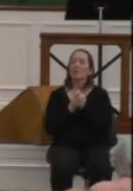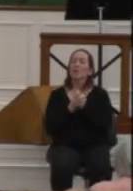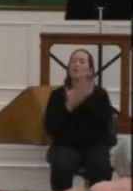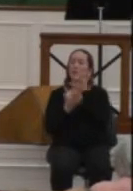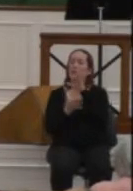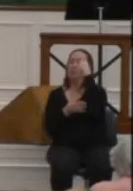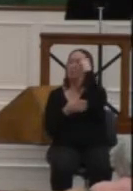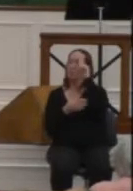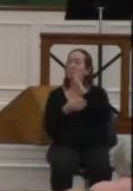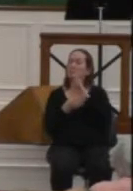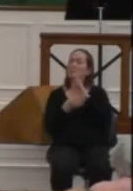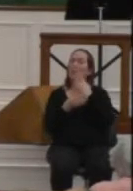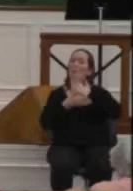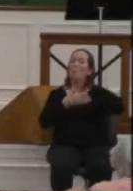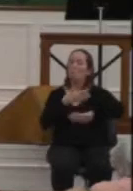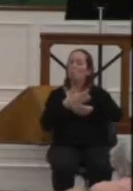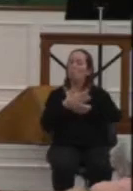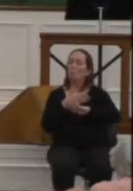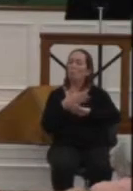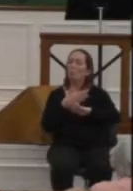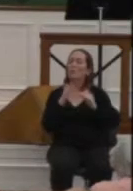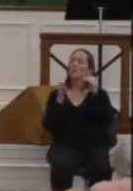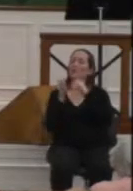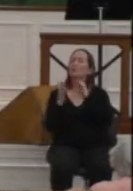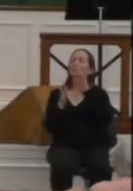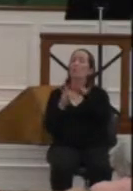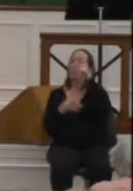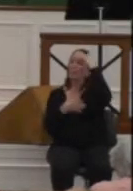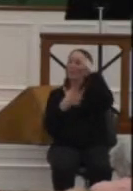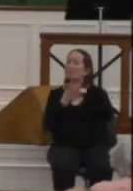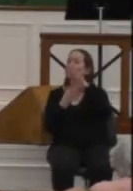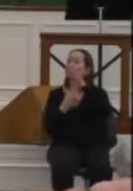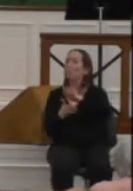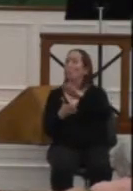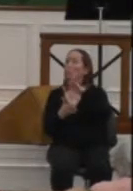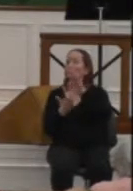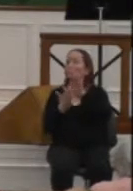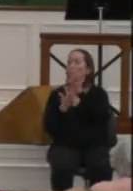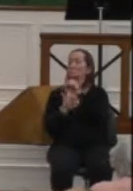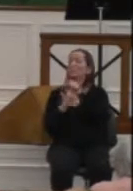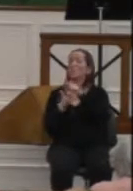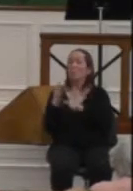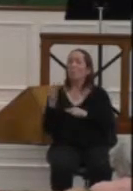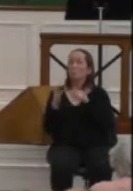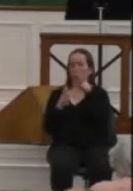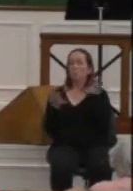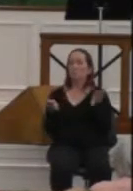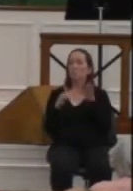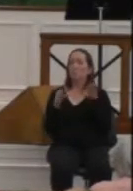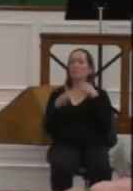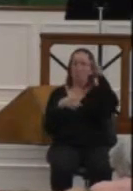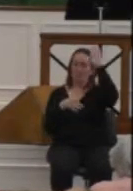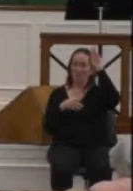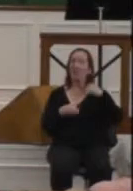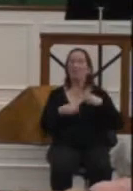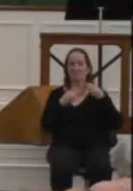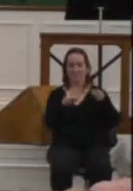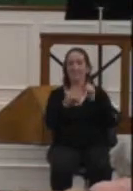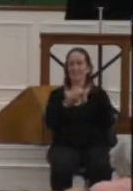your belief, your choice of what you will choose to do with it. God has provided